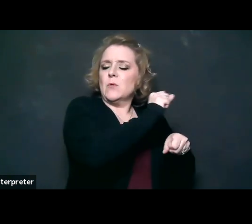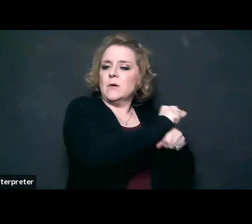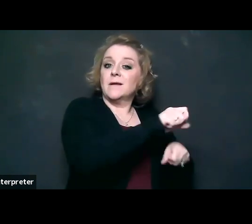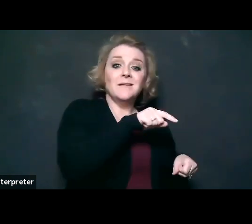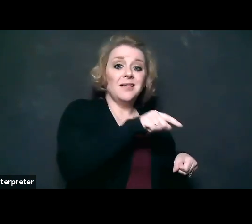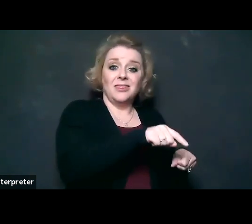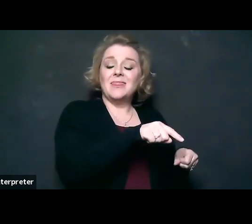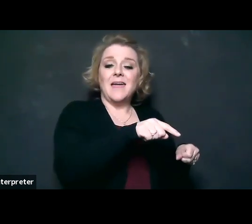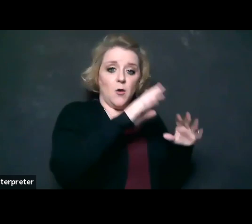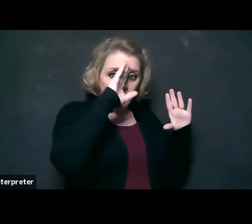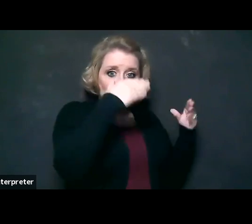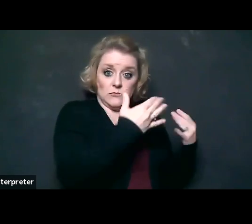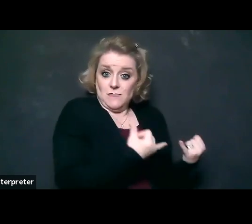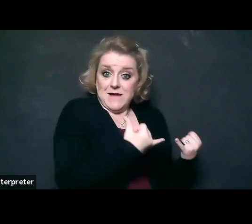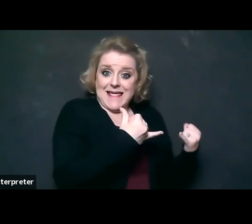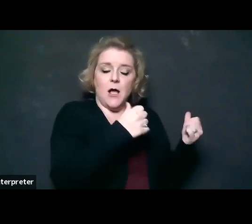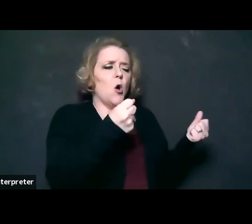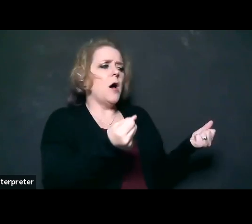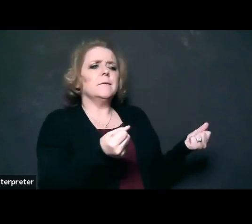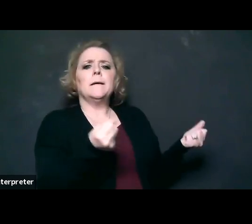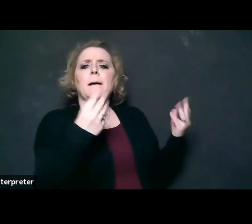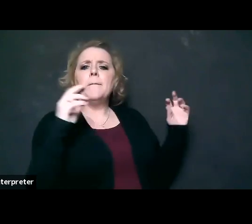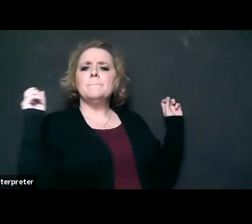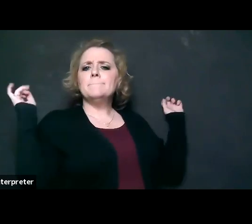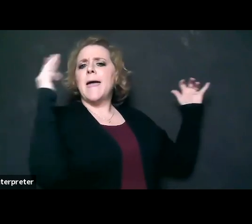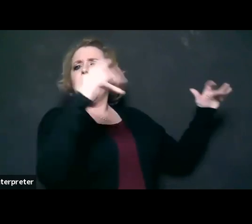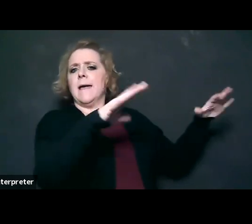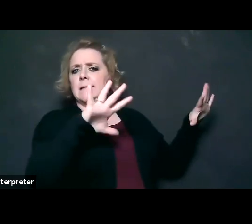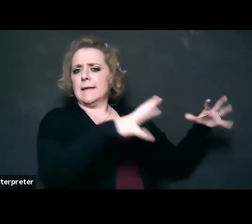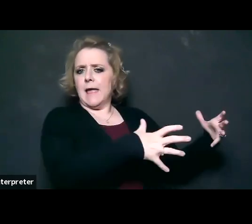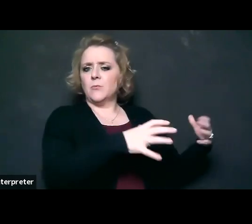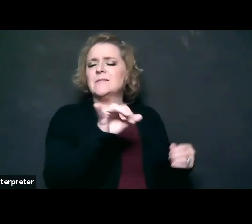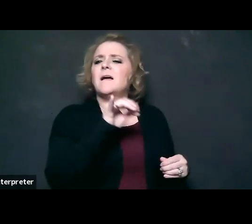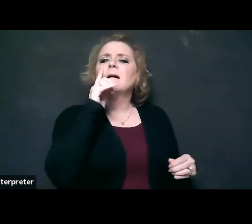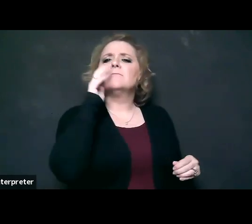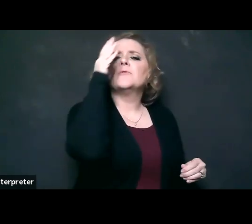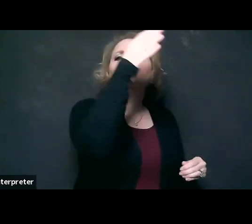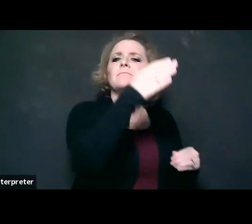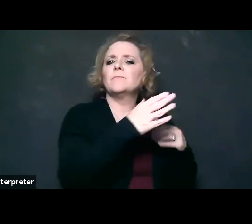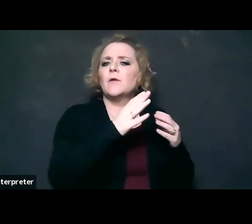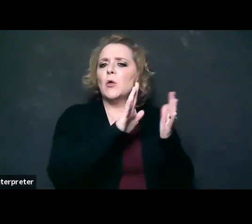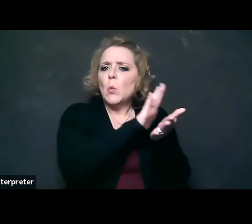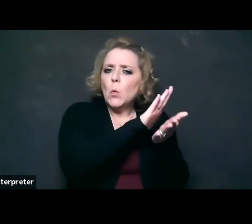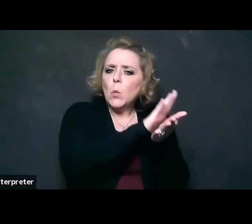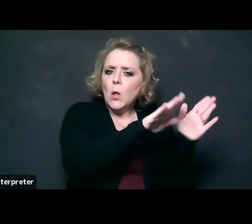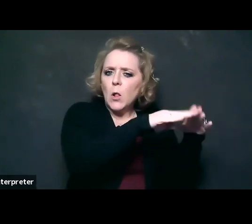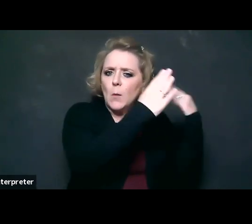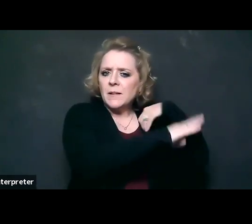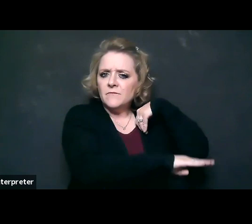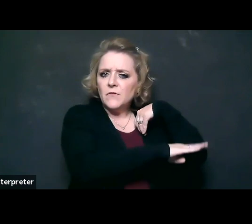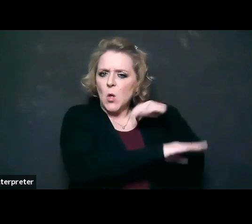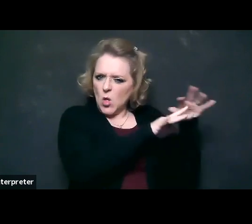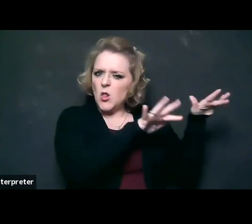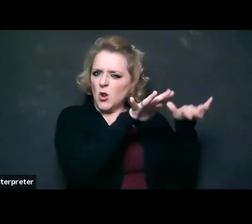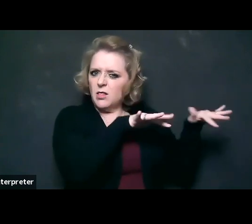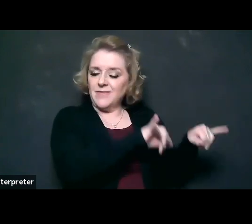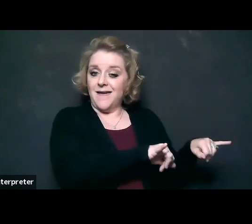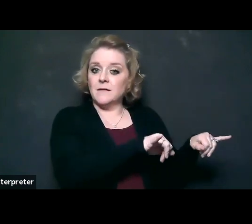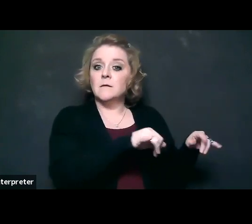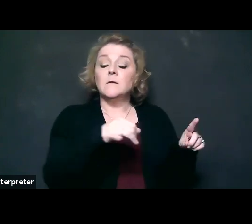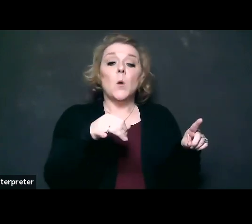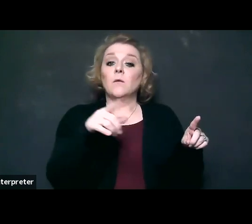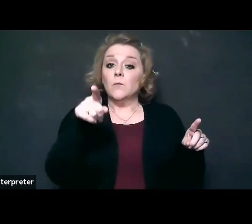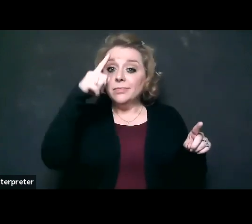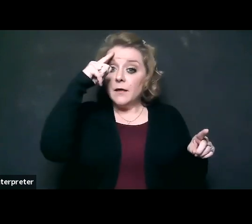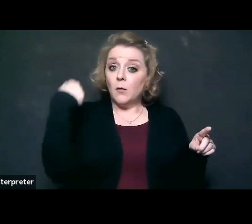mass gatherings and what does that look like? What does school reopening look like? So if you're thinking we've dispatched them, we have